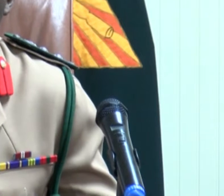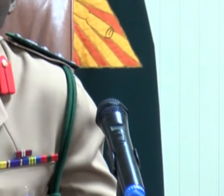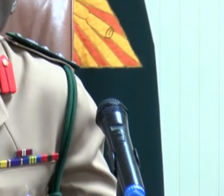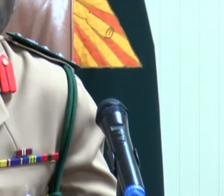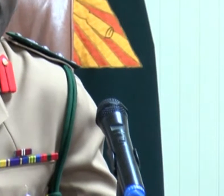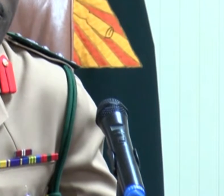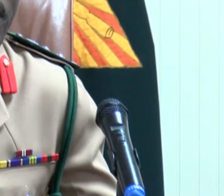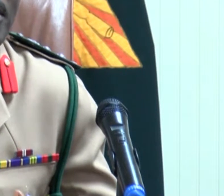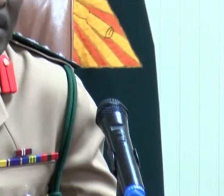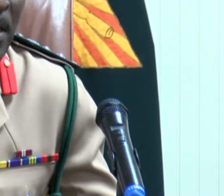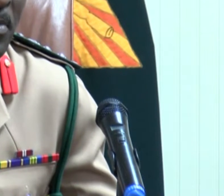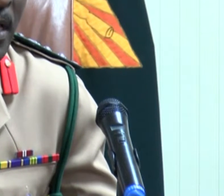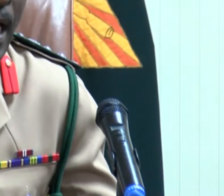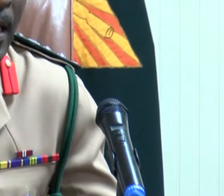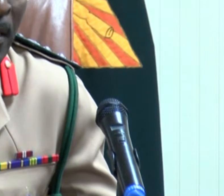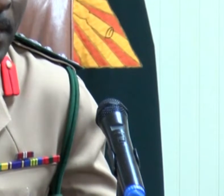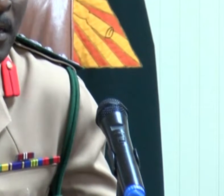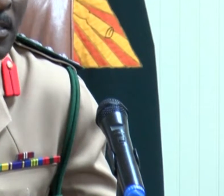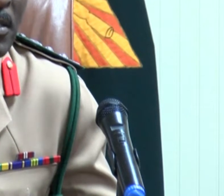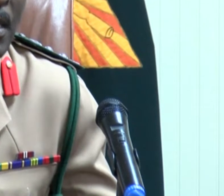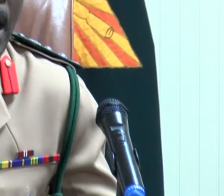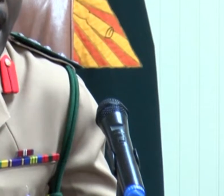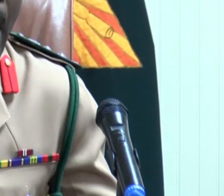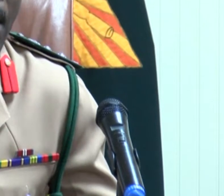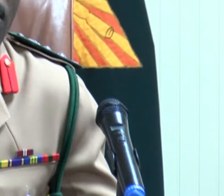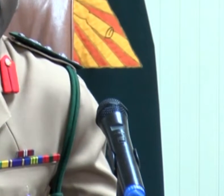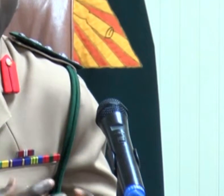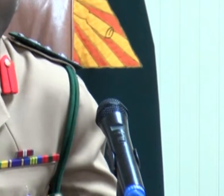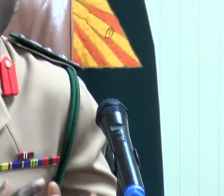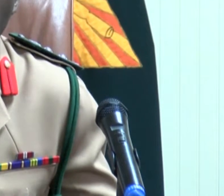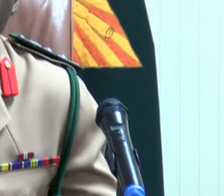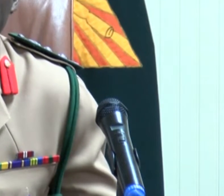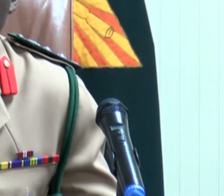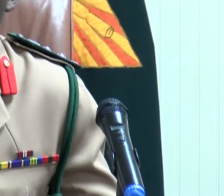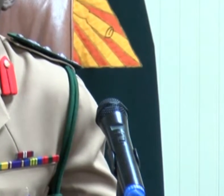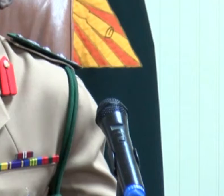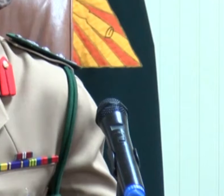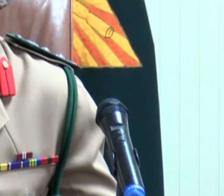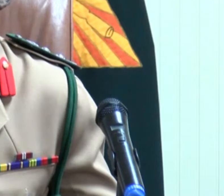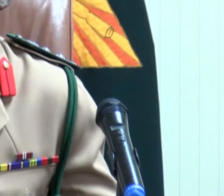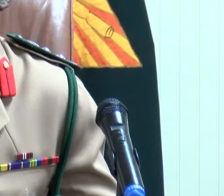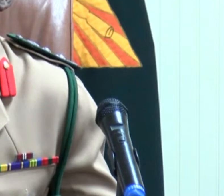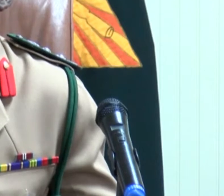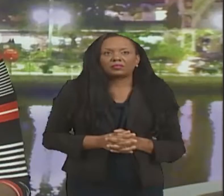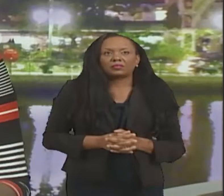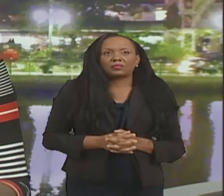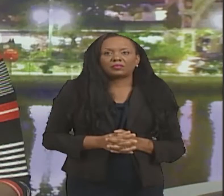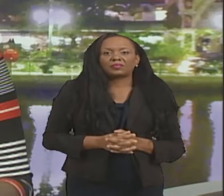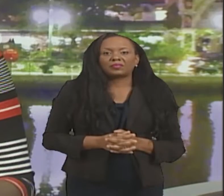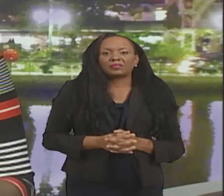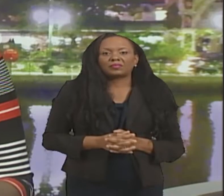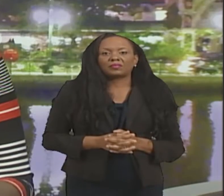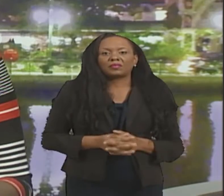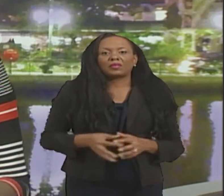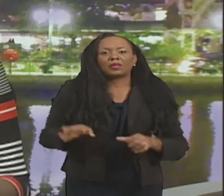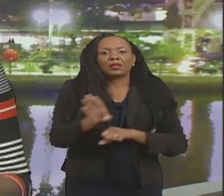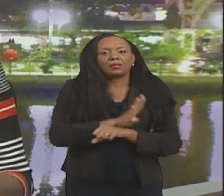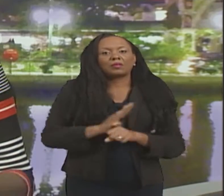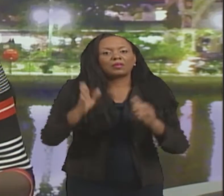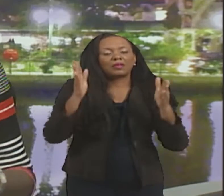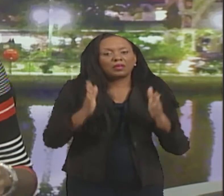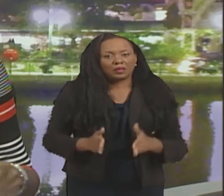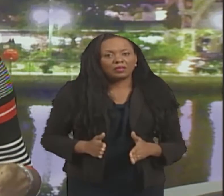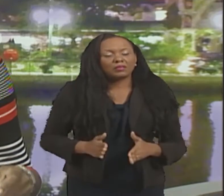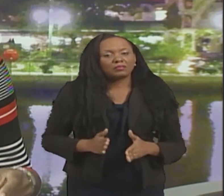know, appreciate, love, and celebrate our independence are all retained within the parade. Well, Barbadians are